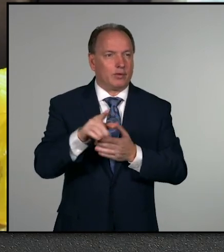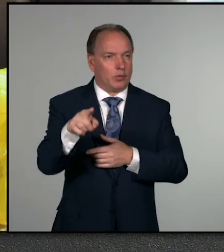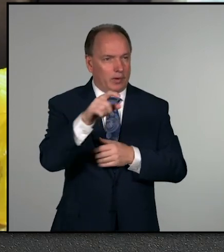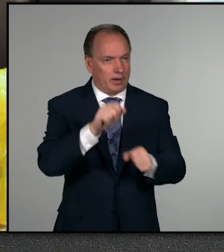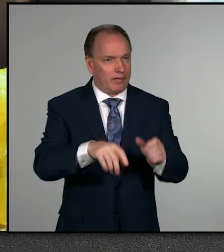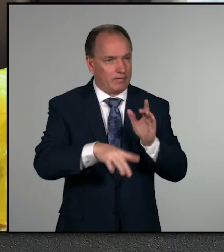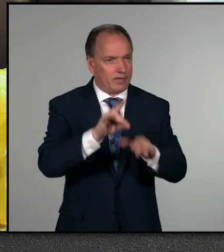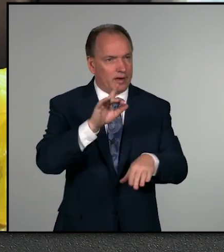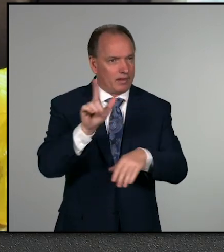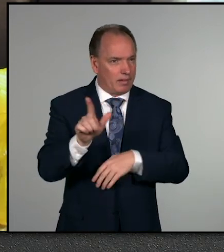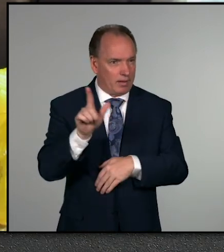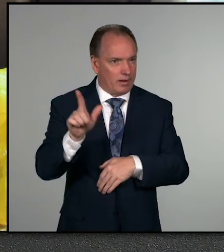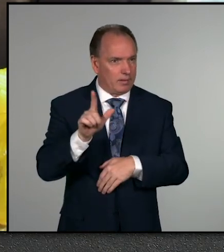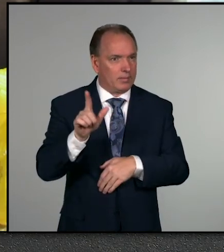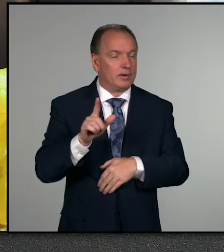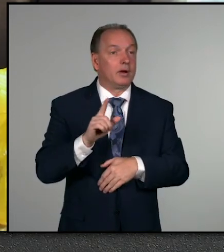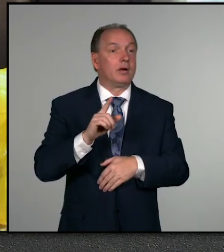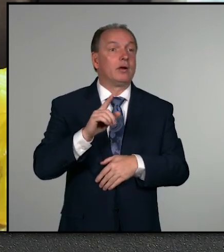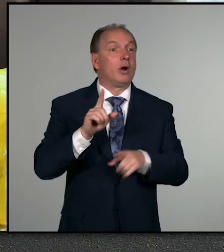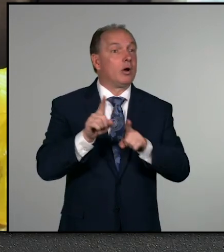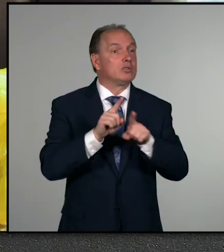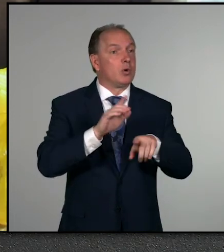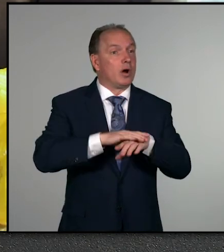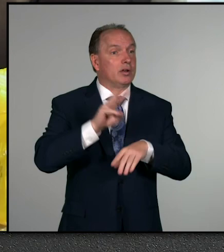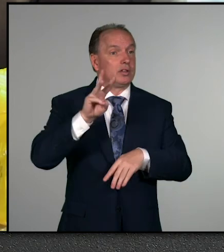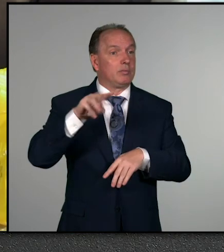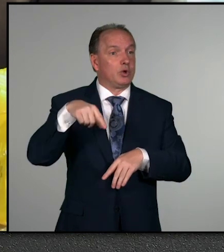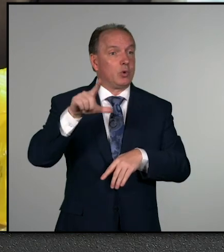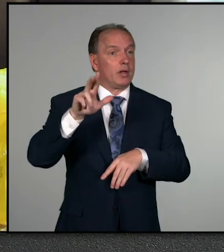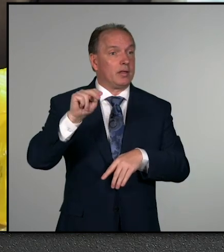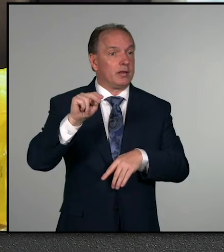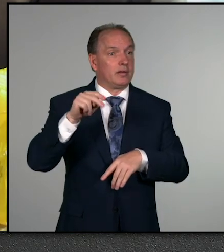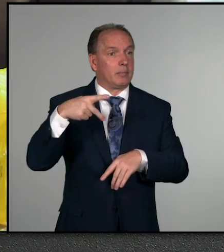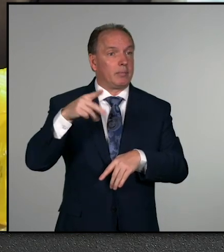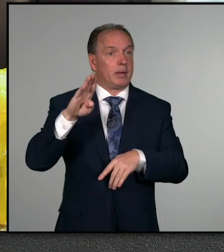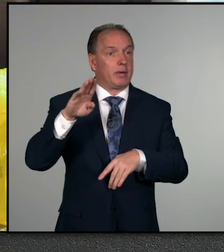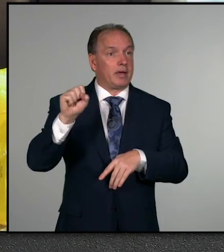Cleanup. You can also find Clifford on WQLN